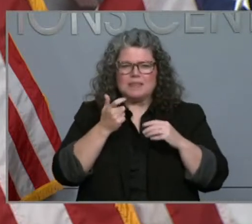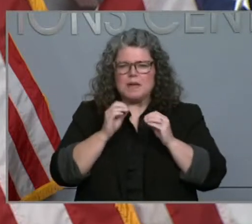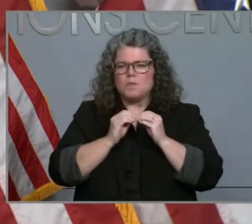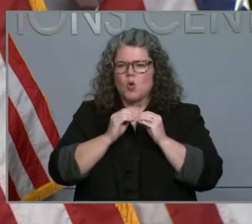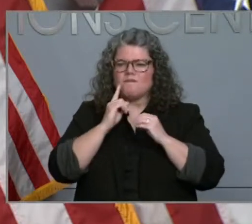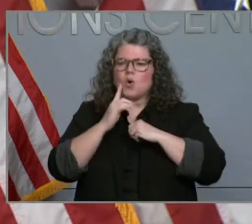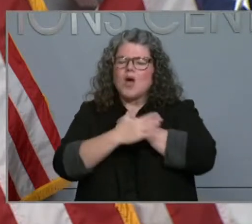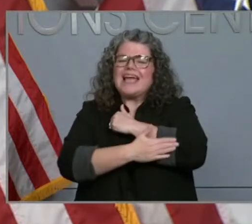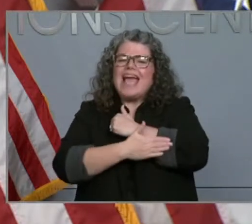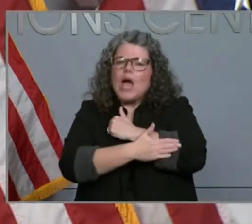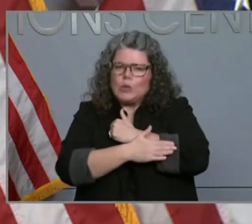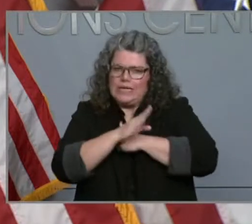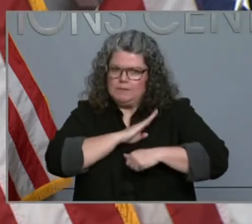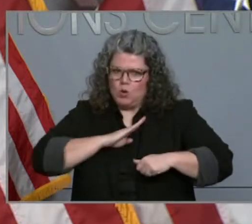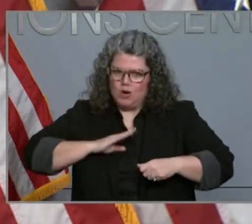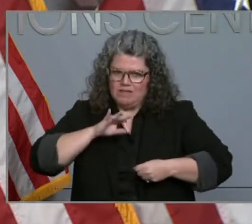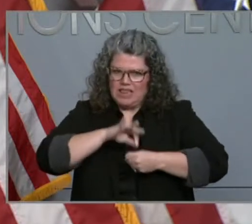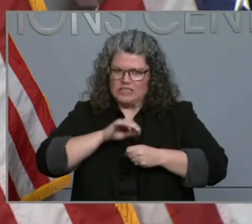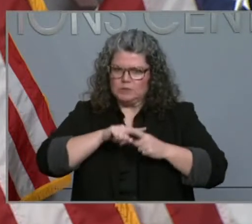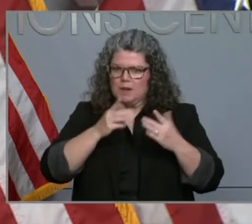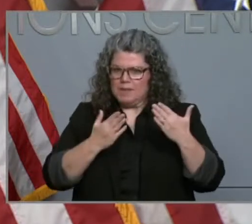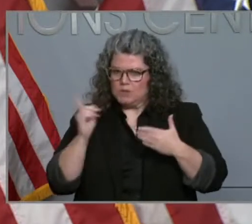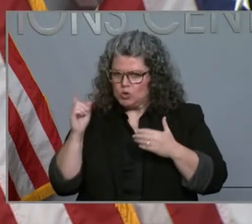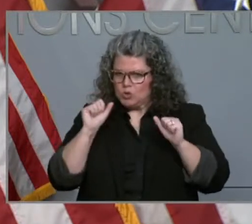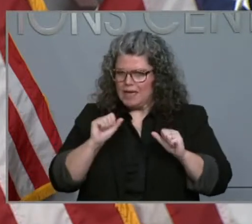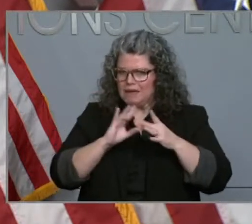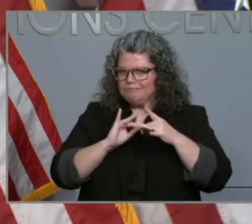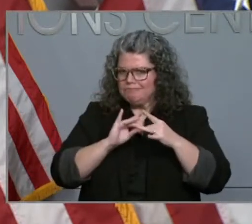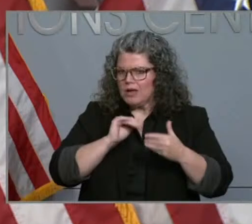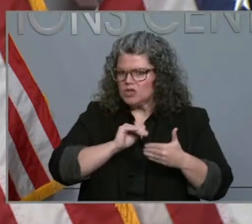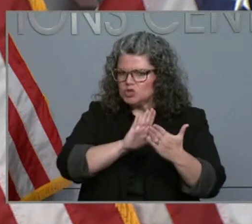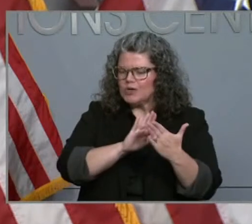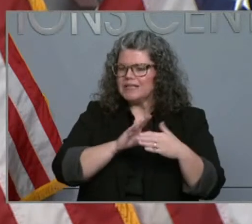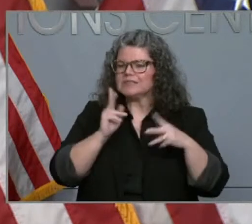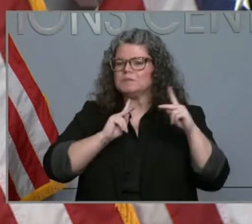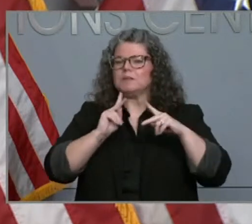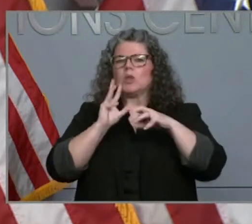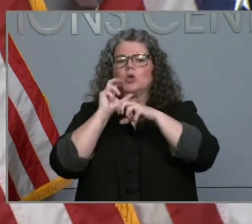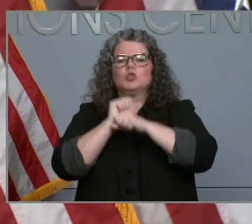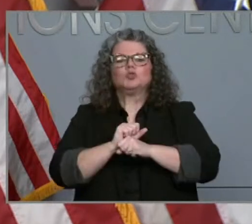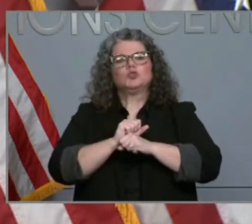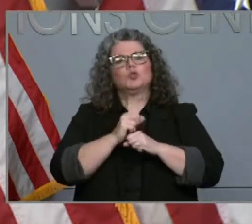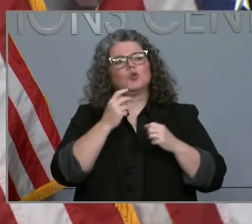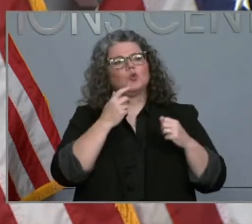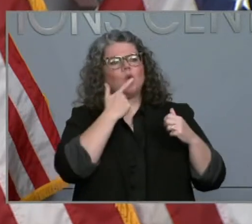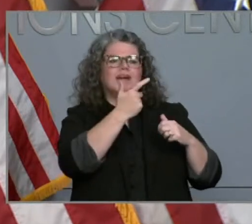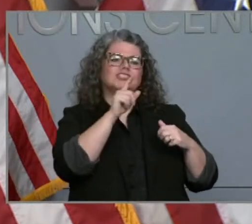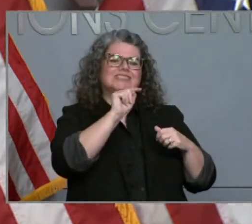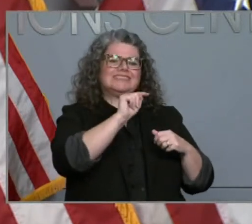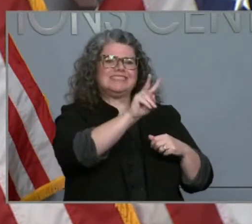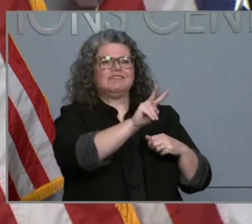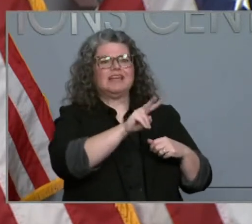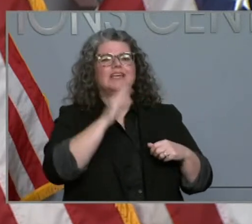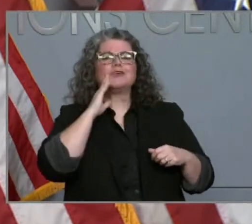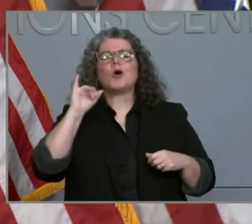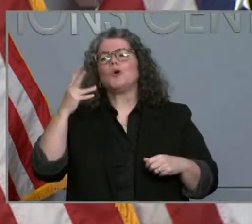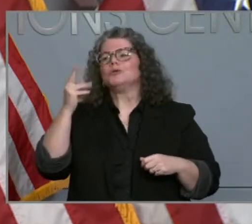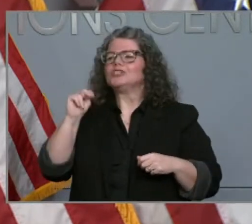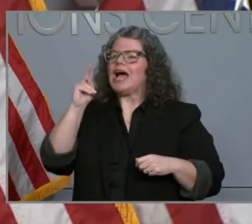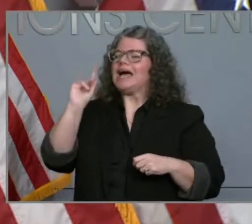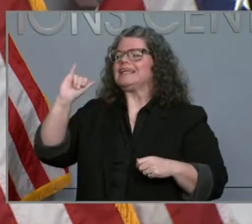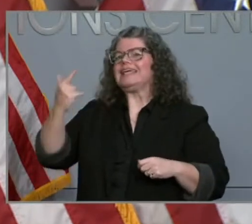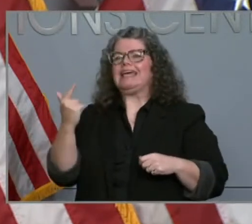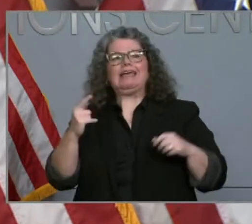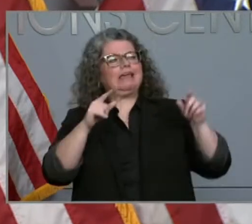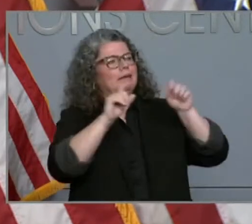for the county boards, but I'm wondering if you could address it. Everyone is used to watching an election day, and you have someone like John King from CNN pointing to